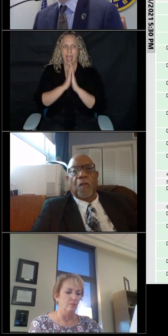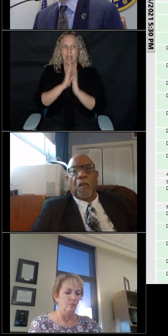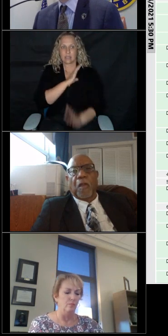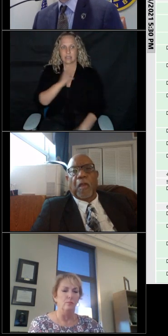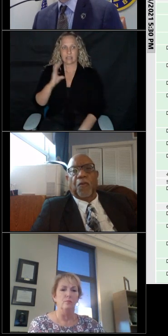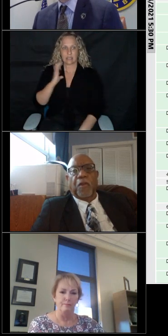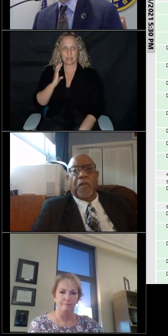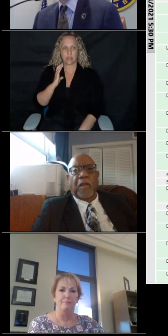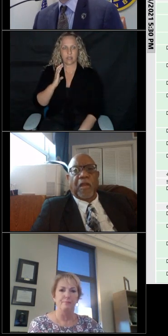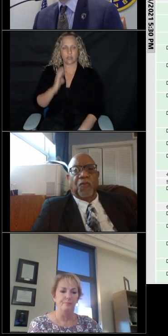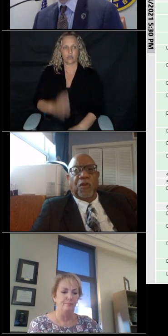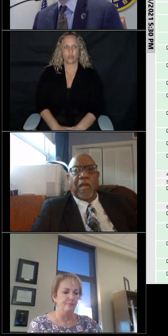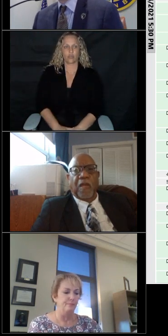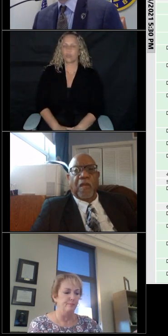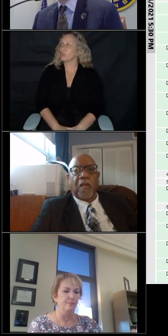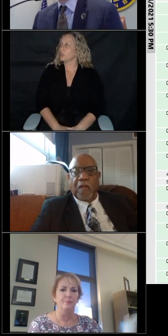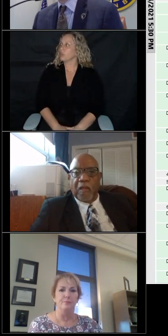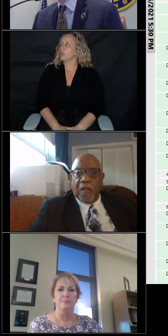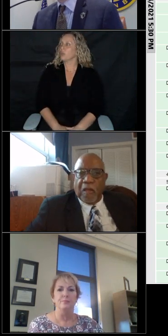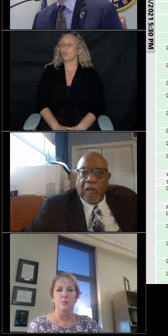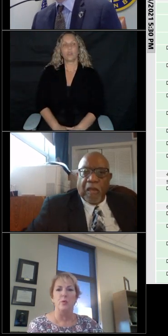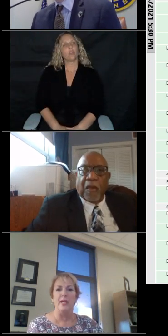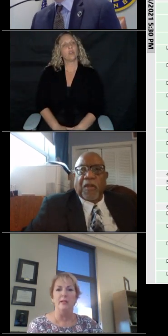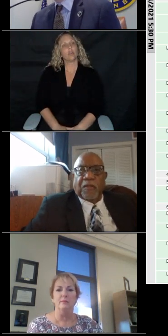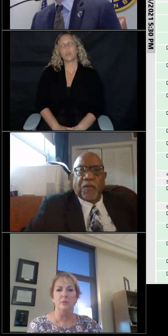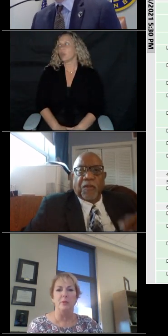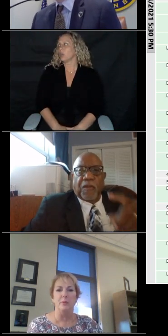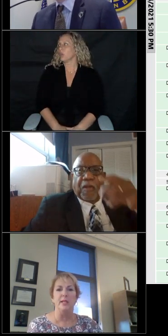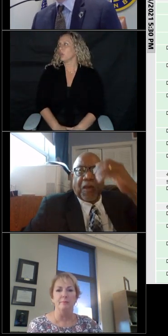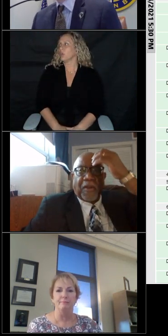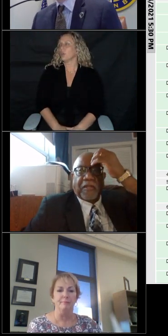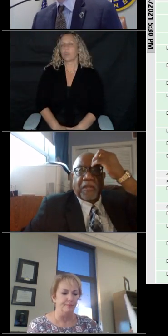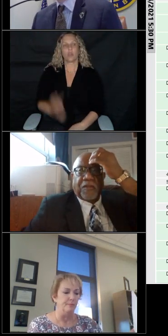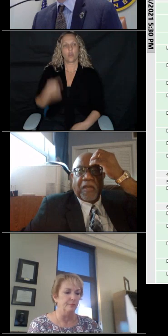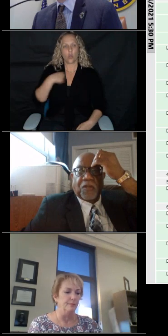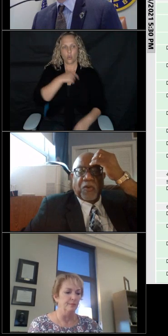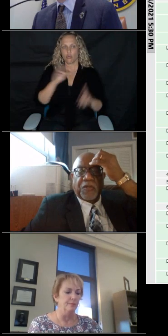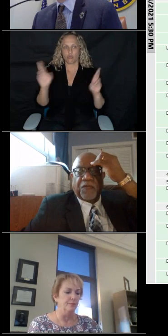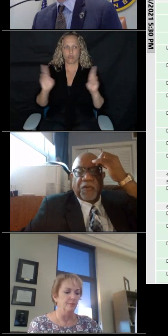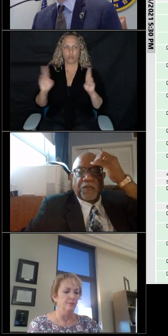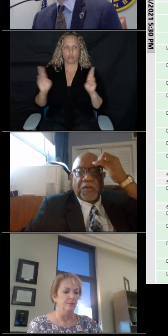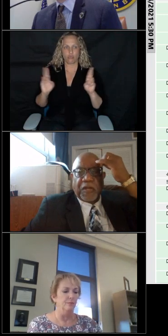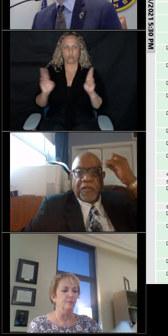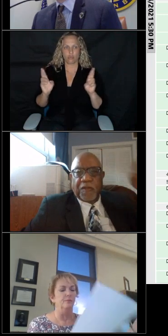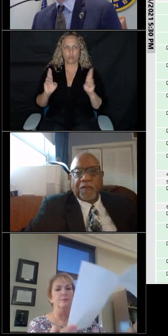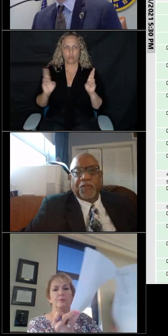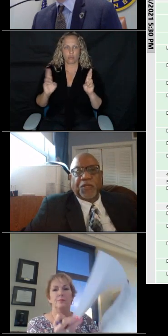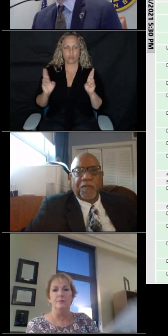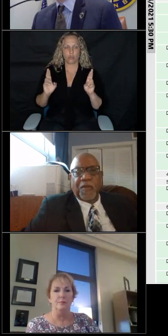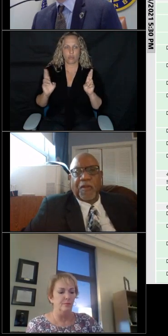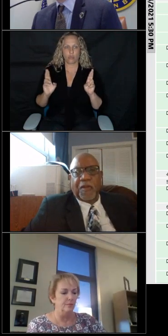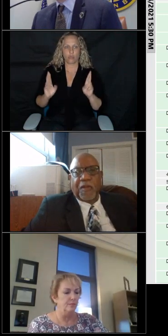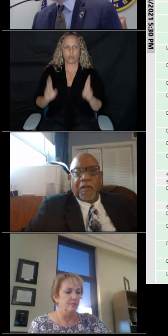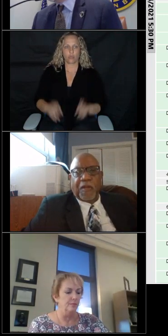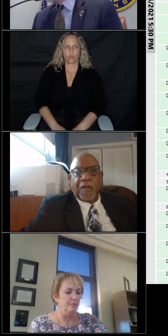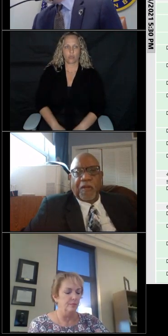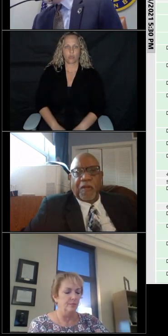agree. Yeah, we're ready. Be ready. I would like to ask a question to legal.